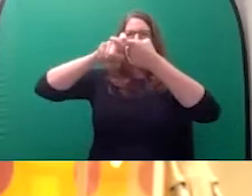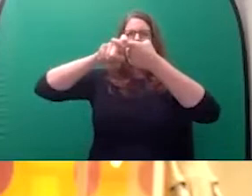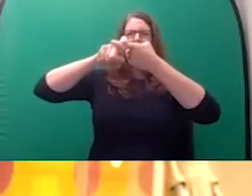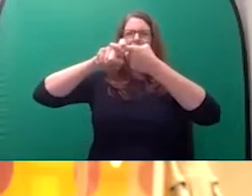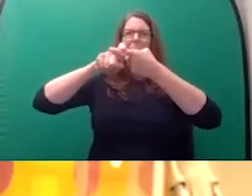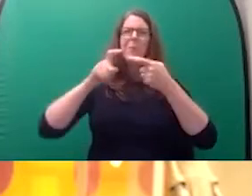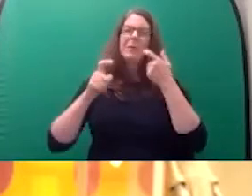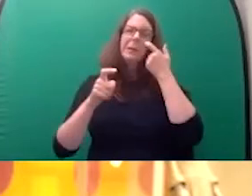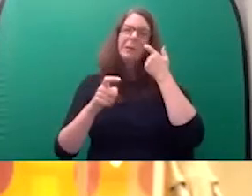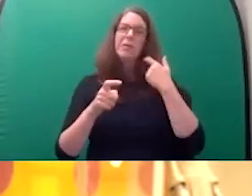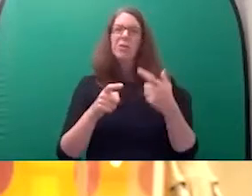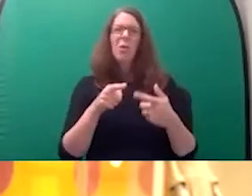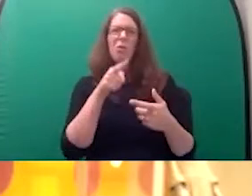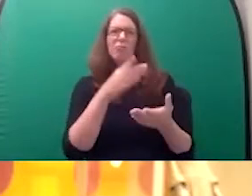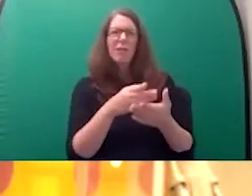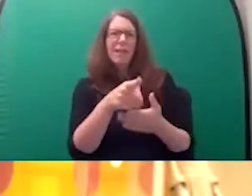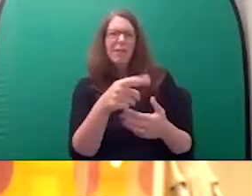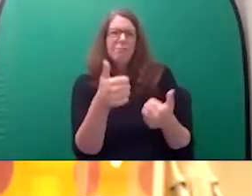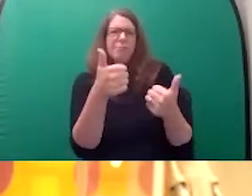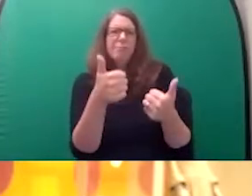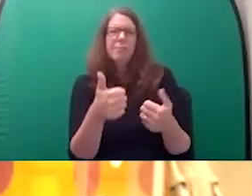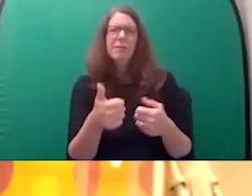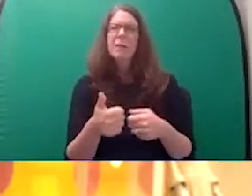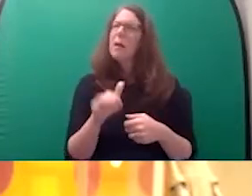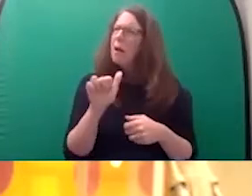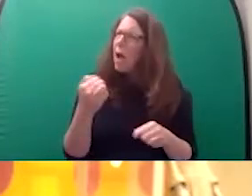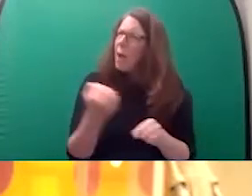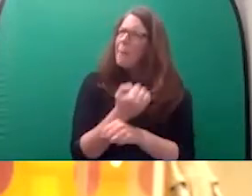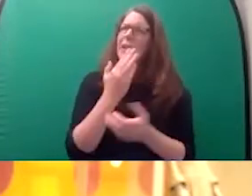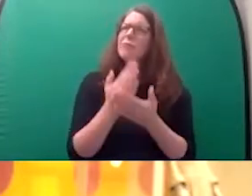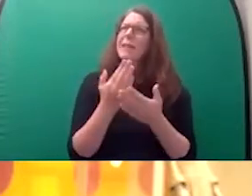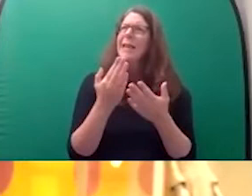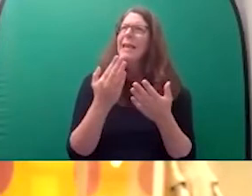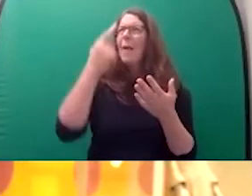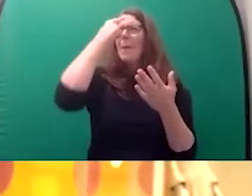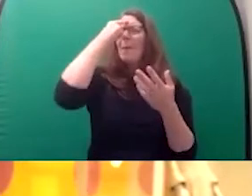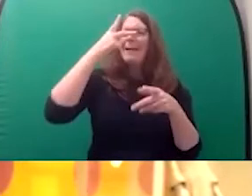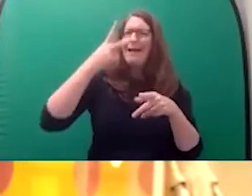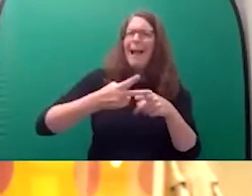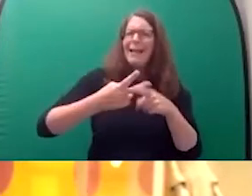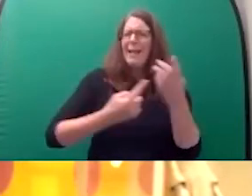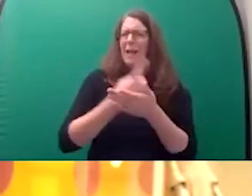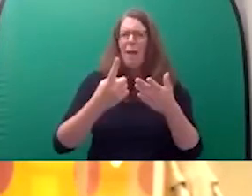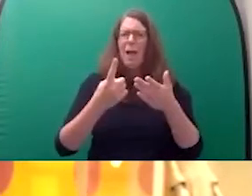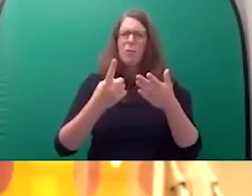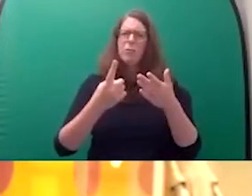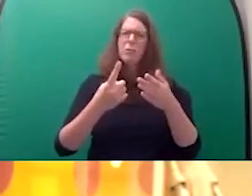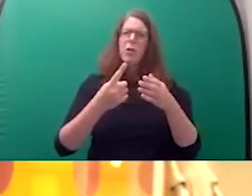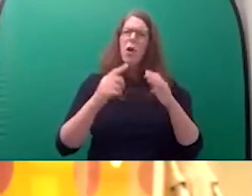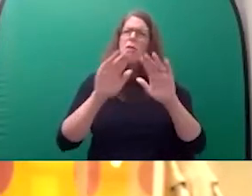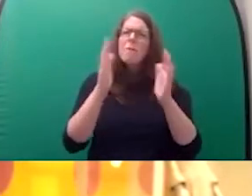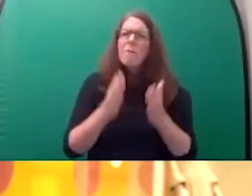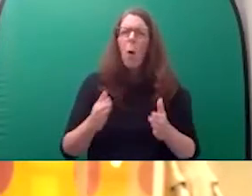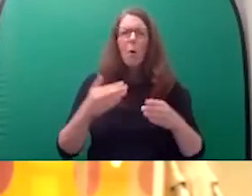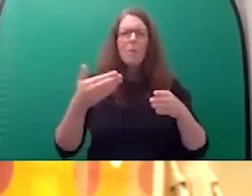into a beautiful making you rethink kind of form and function. And maybe again your work